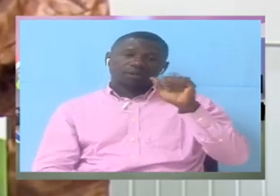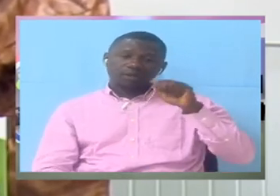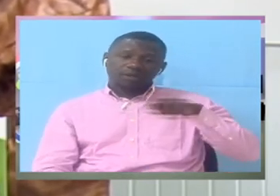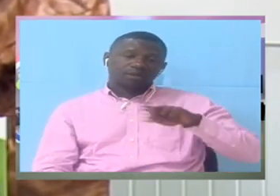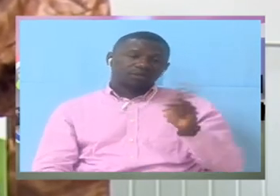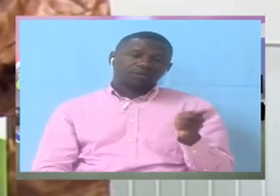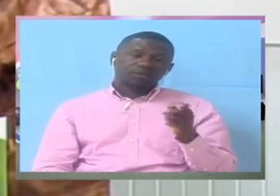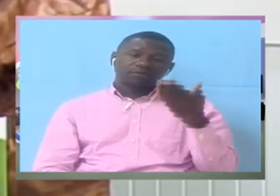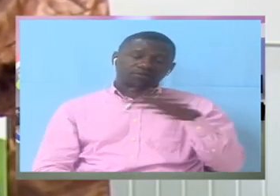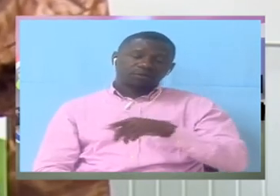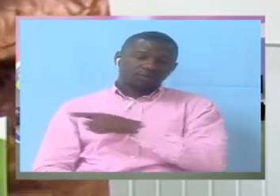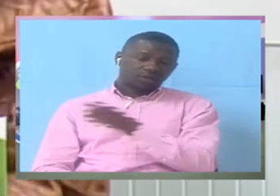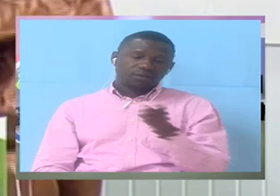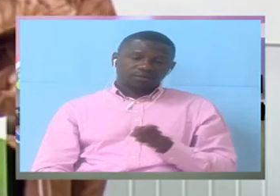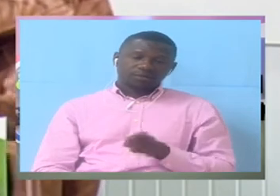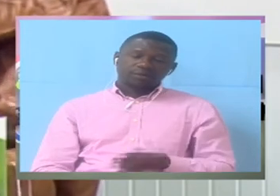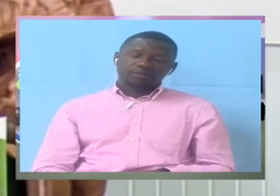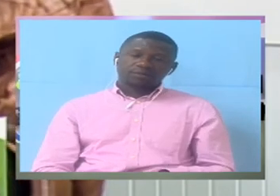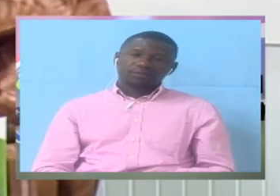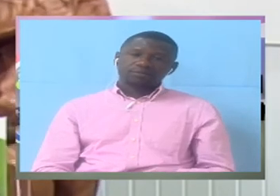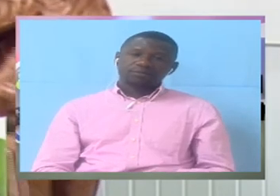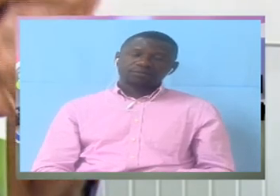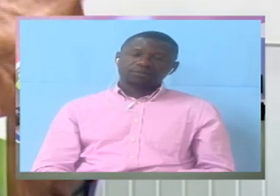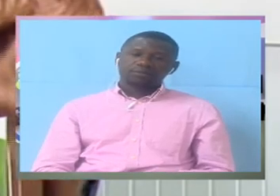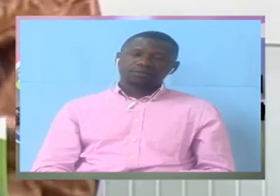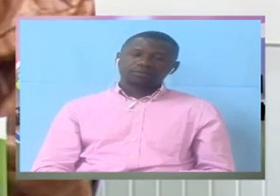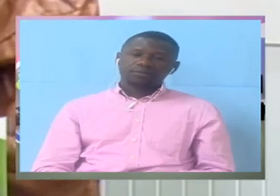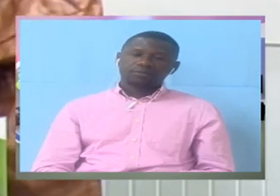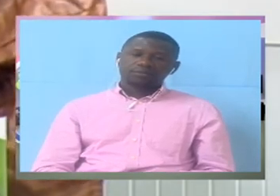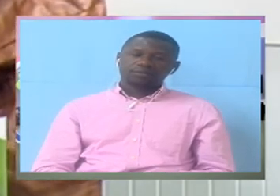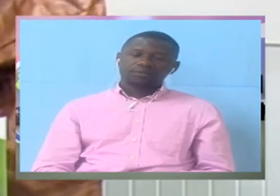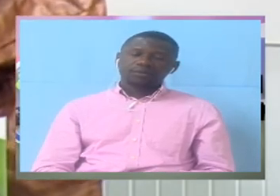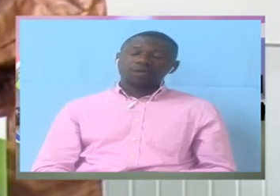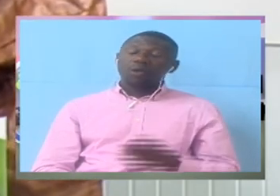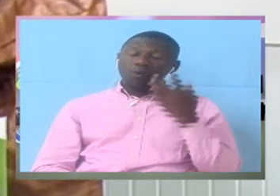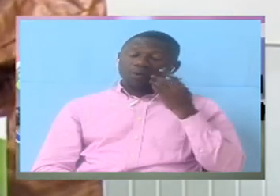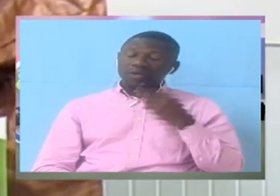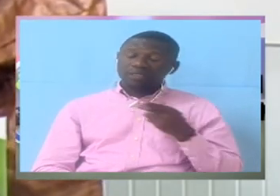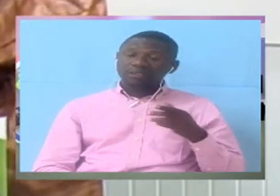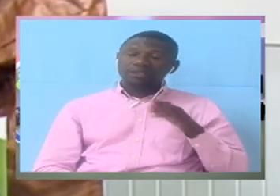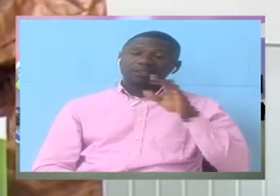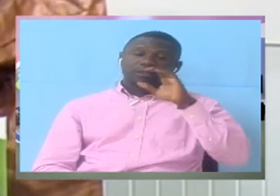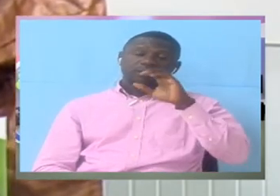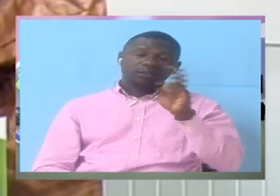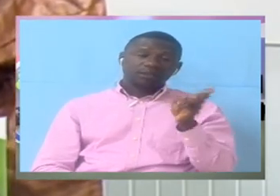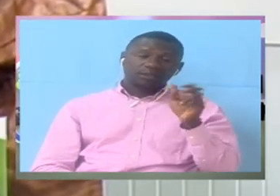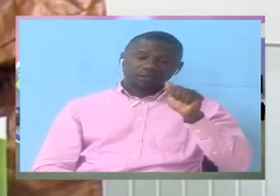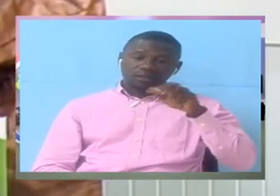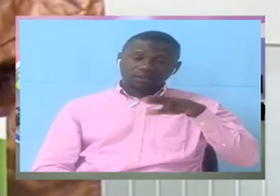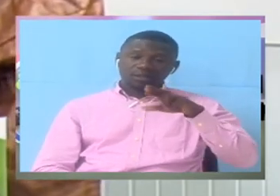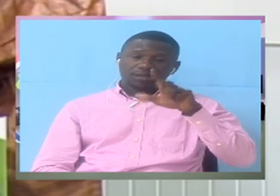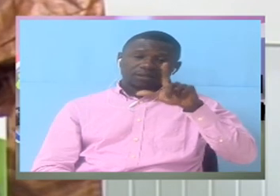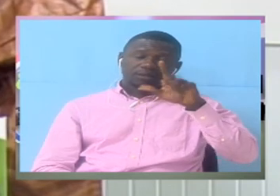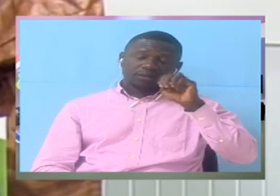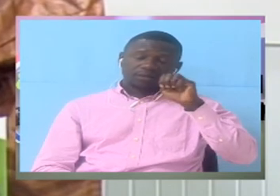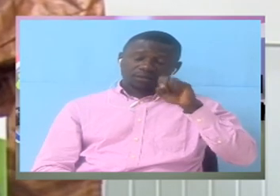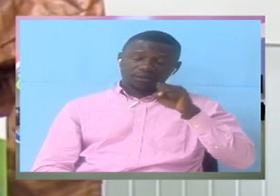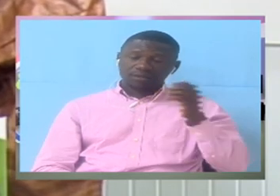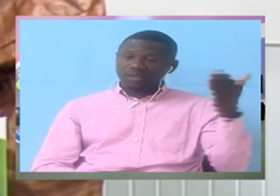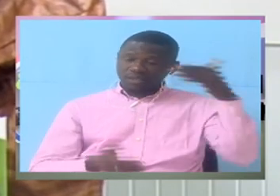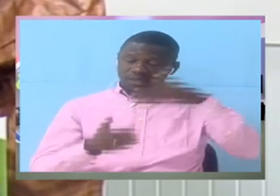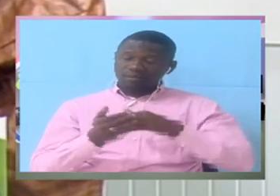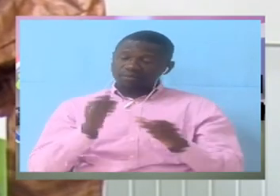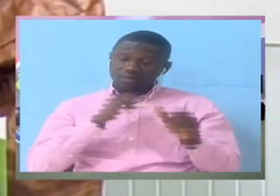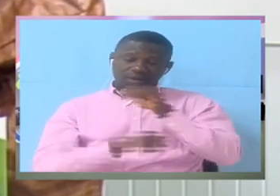When Charles Taylor returned, that was the time when he brought us closer to he himself. We were